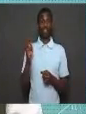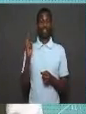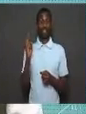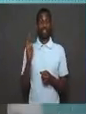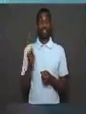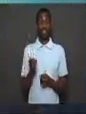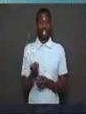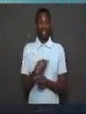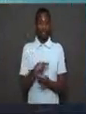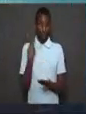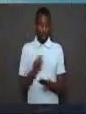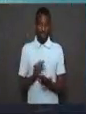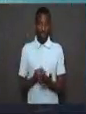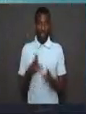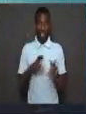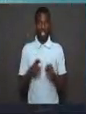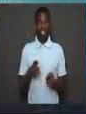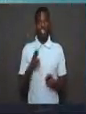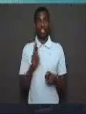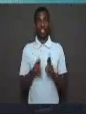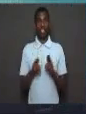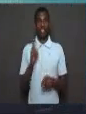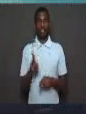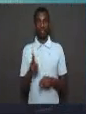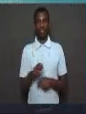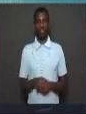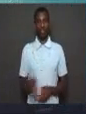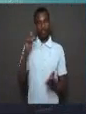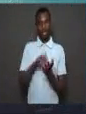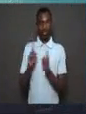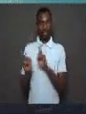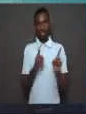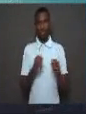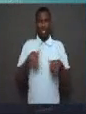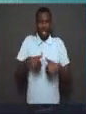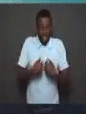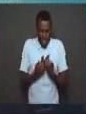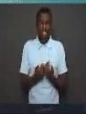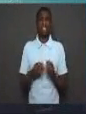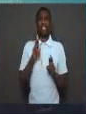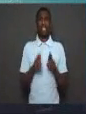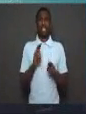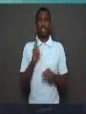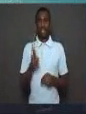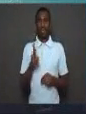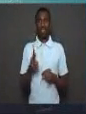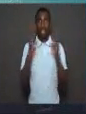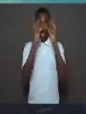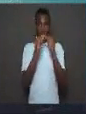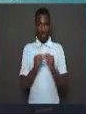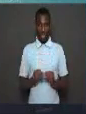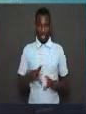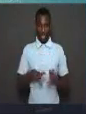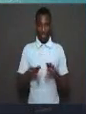velocity. We will also learn how to calculate relative velocity in